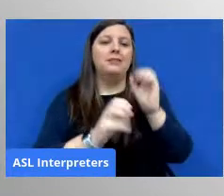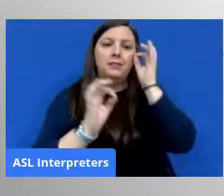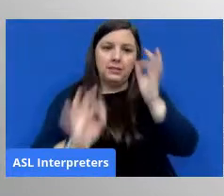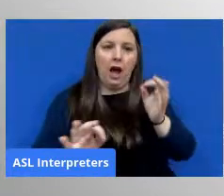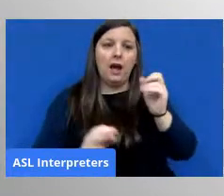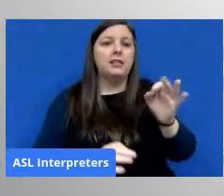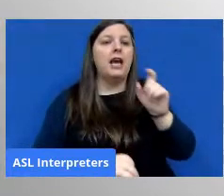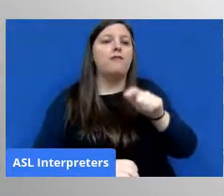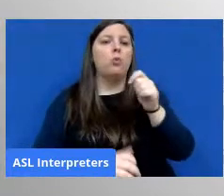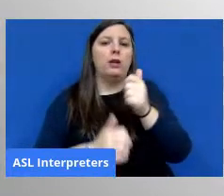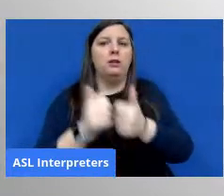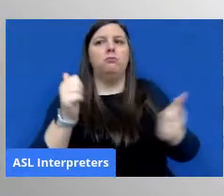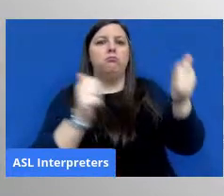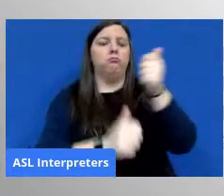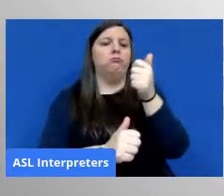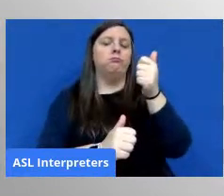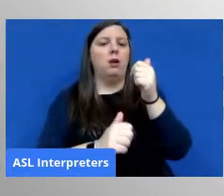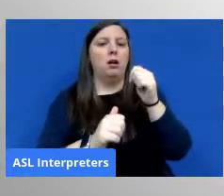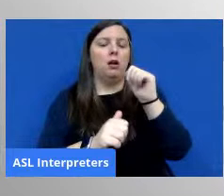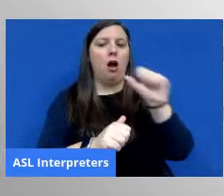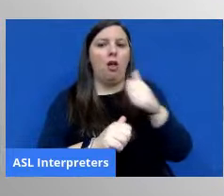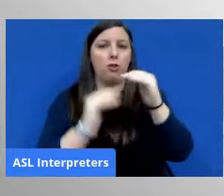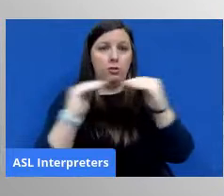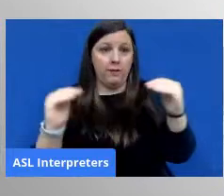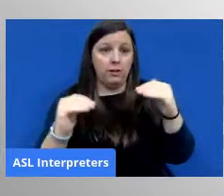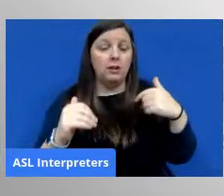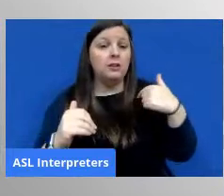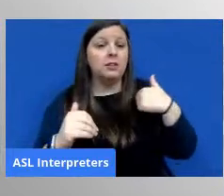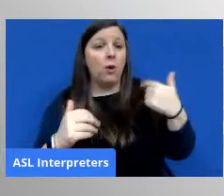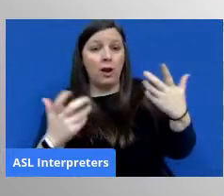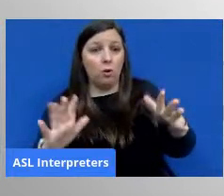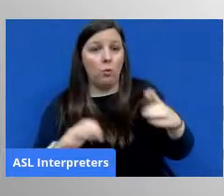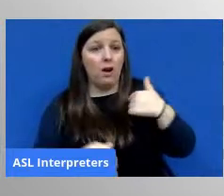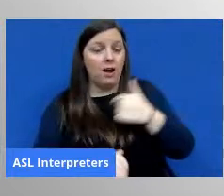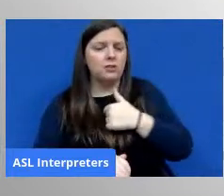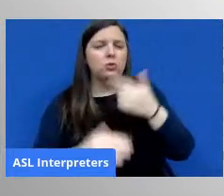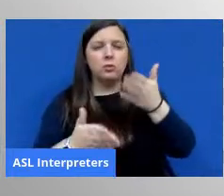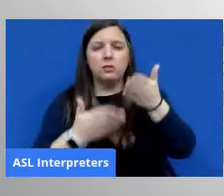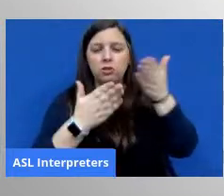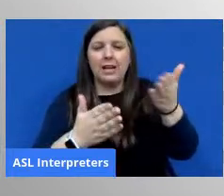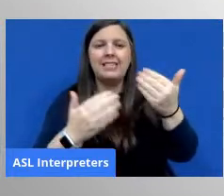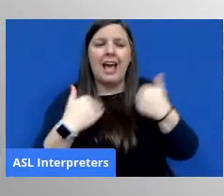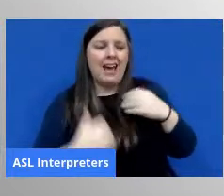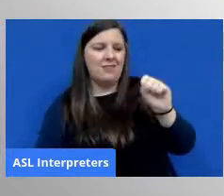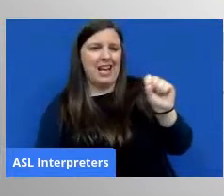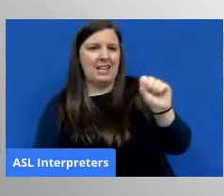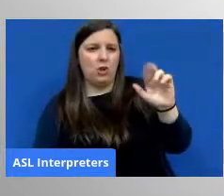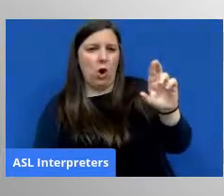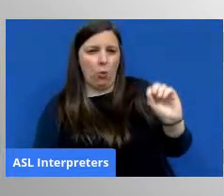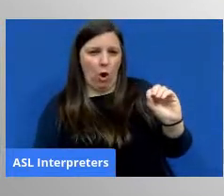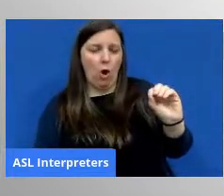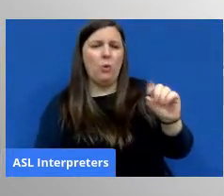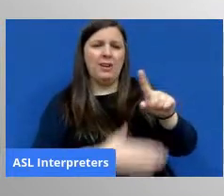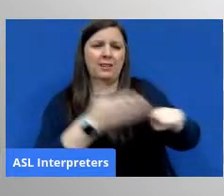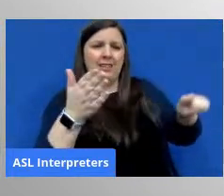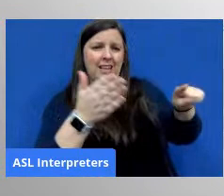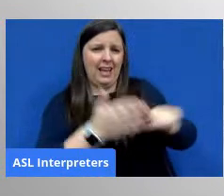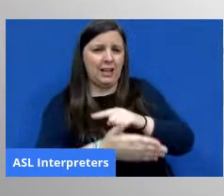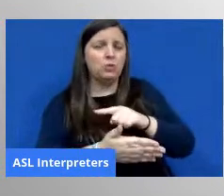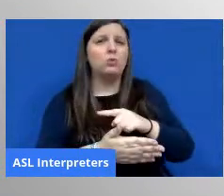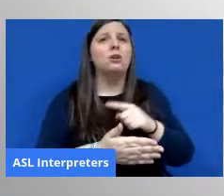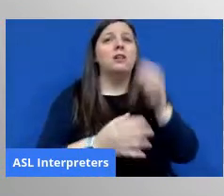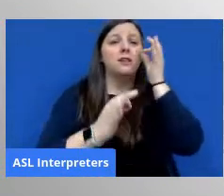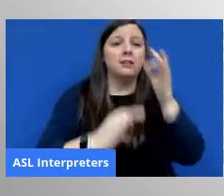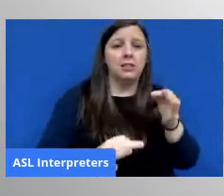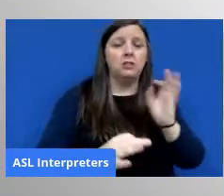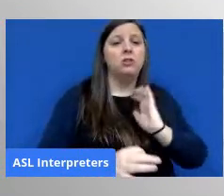another level. So I don't want us to suggest that having SROs there take away the discretion that our building leaders have,